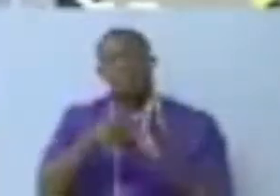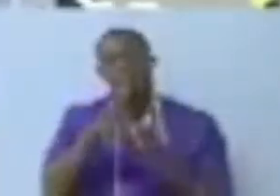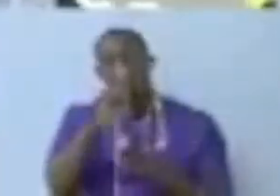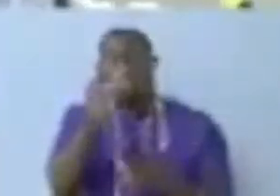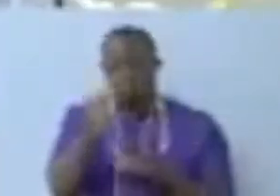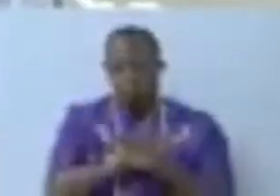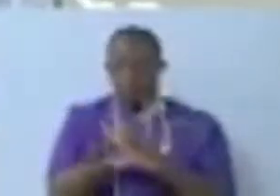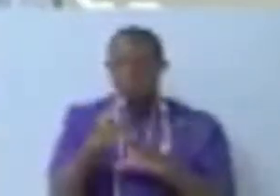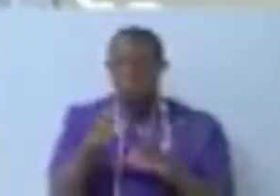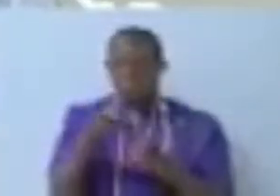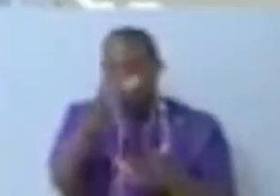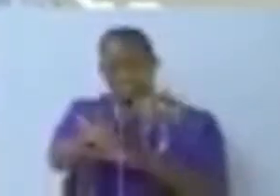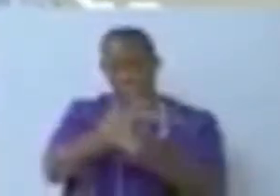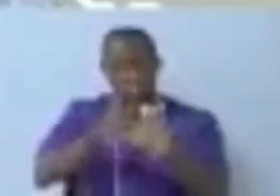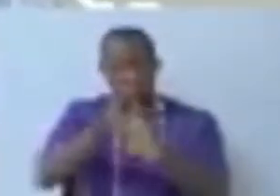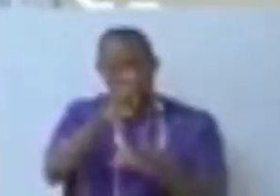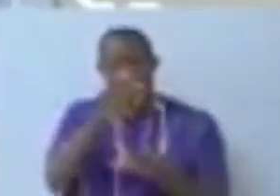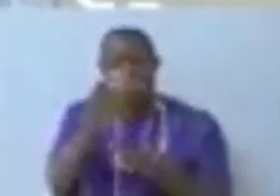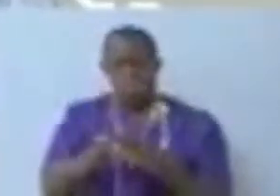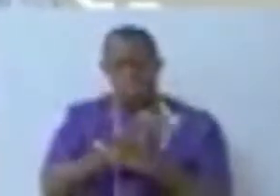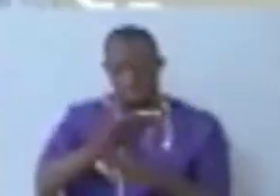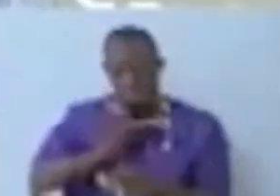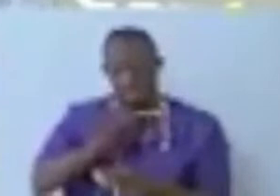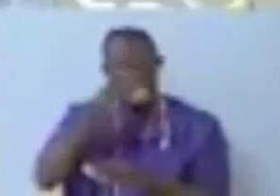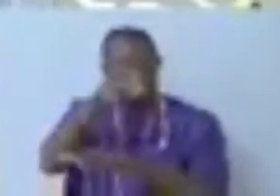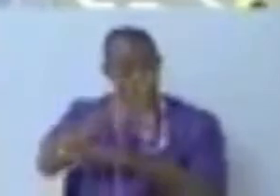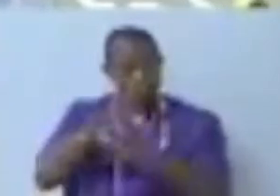the position you occupied,